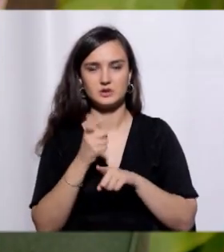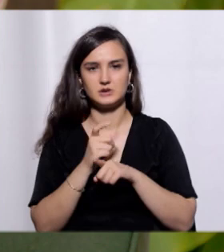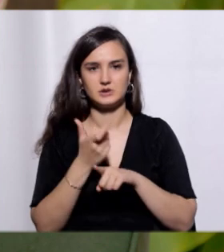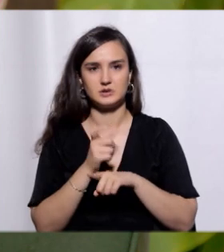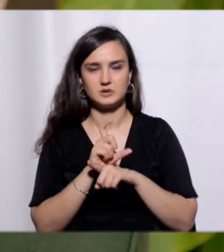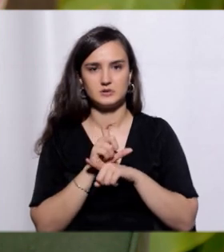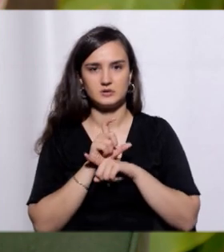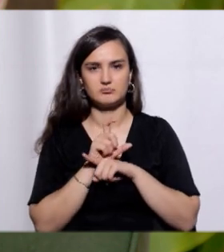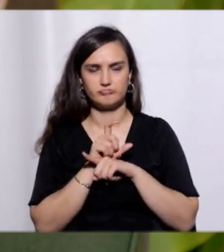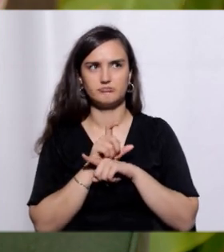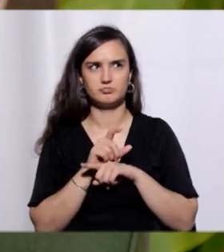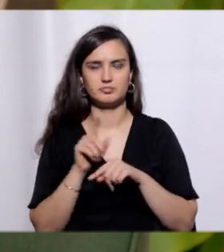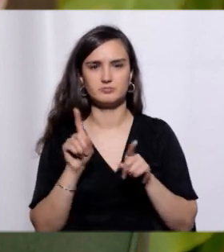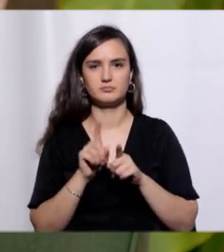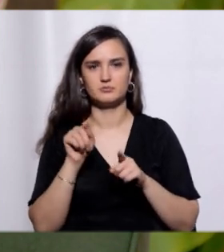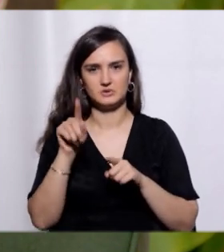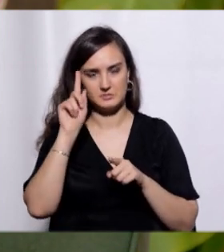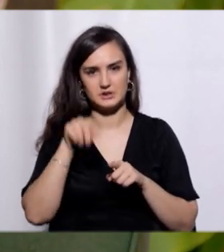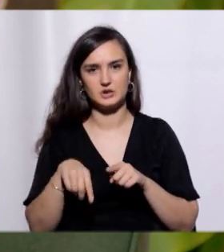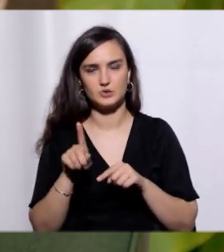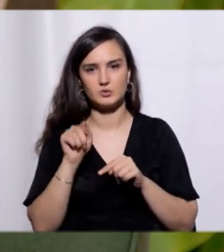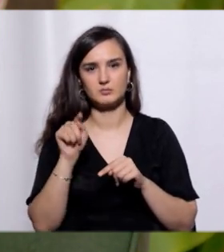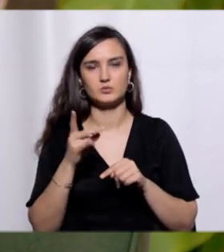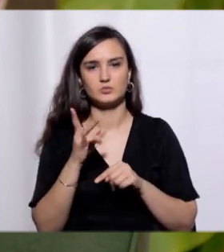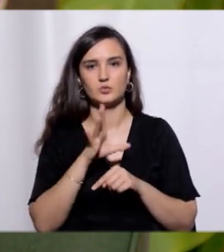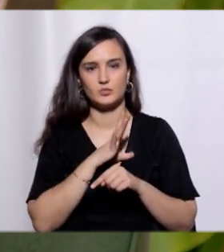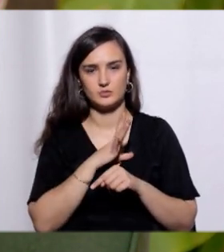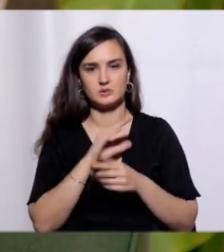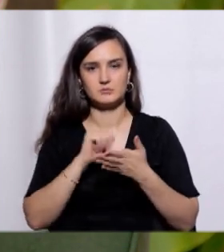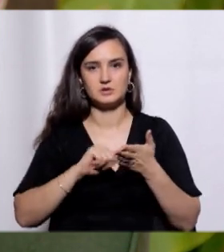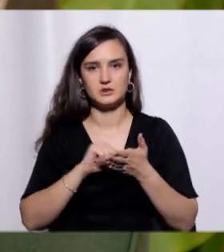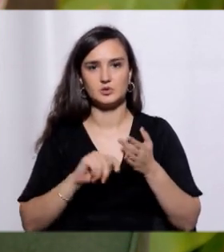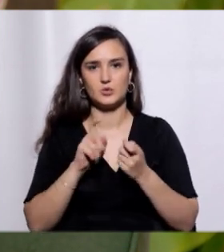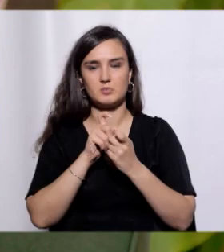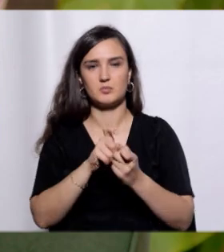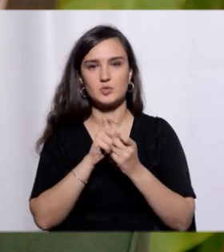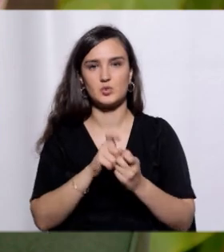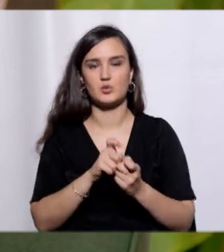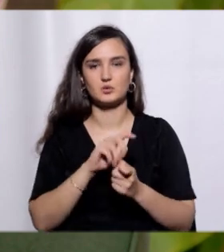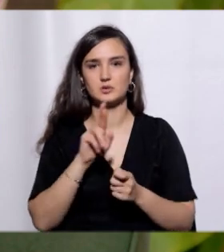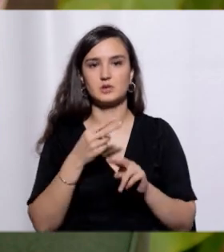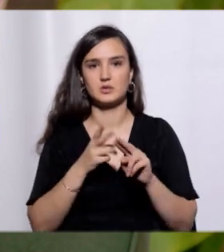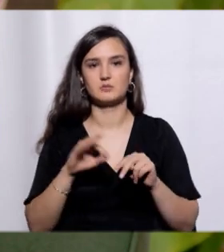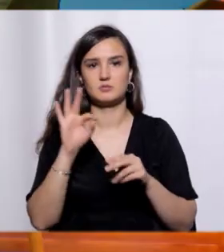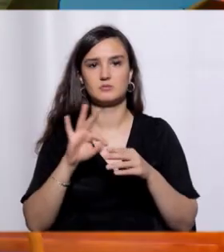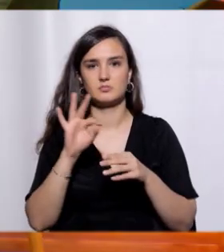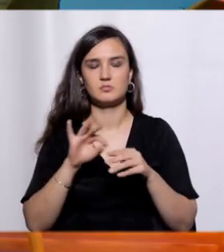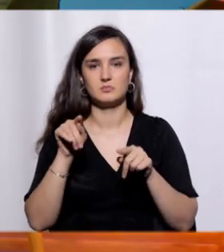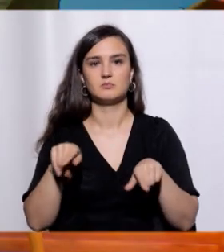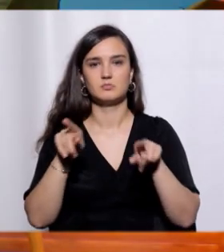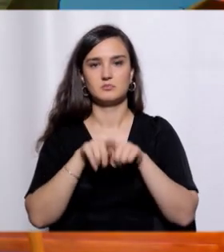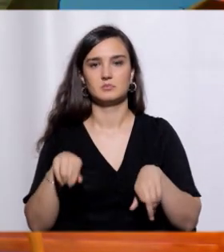very rebellious woman, she knows that she should have a reason to fight for. And that's why she's